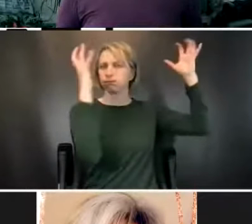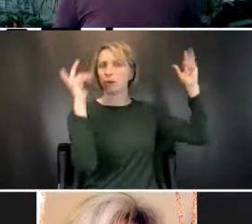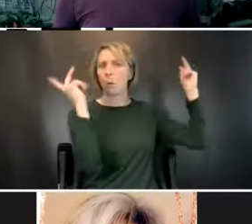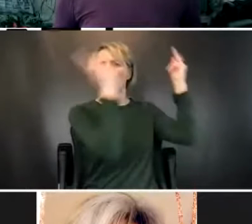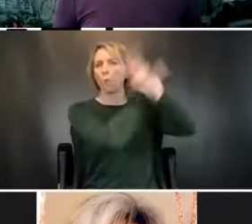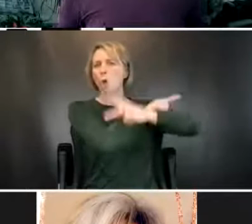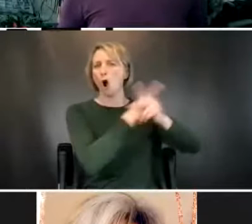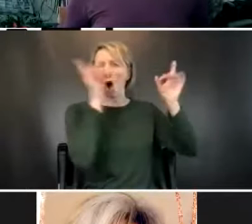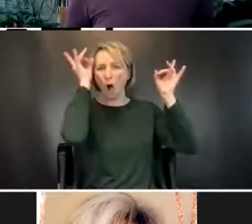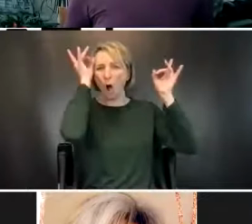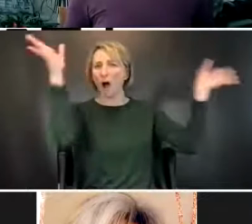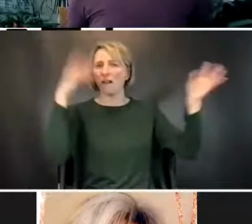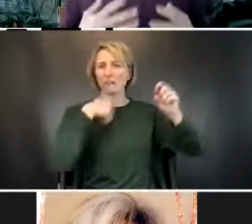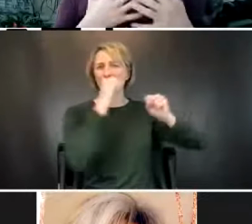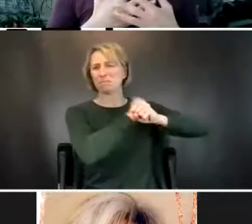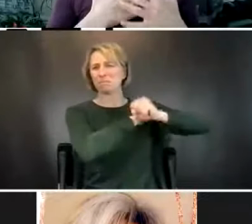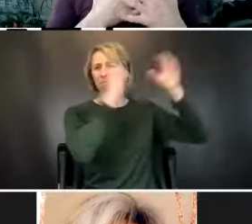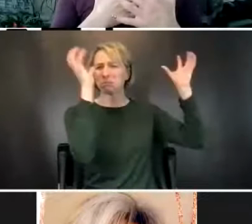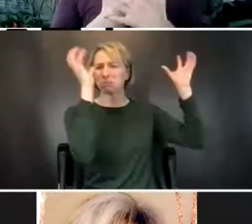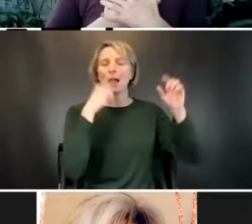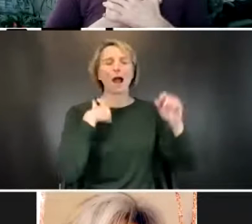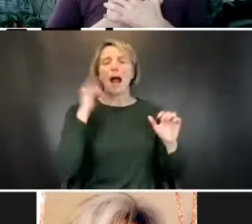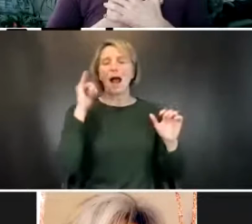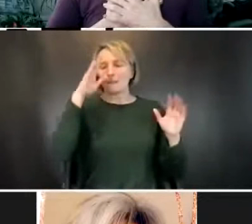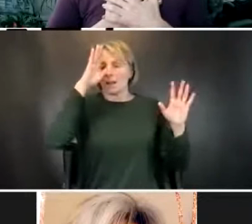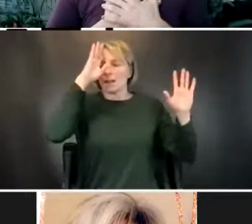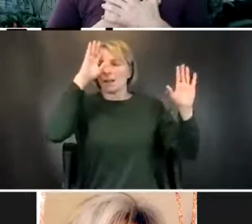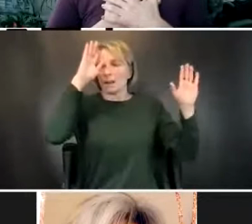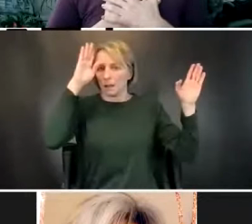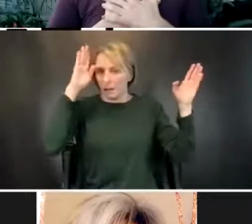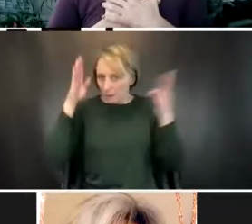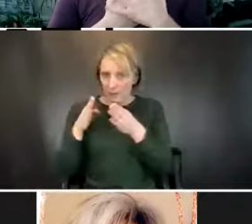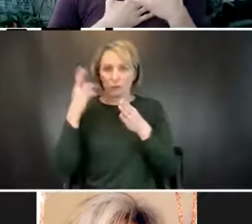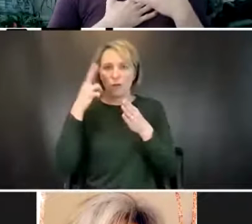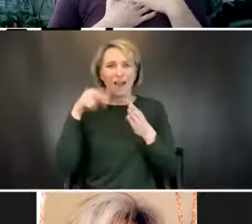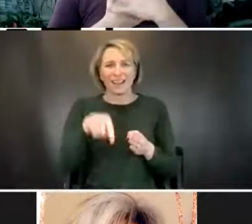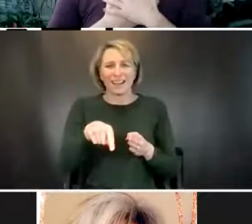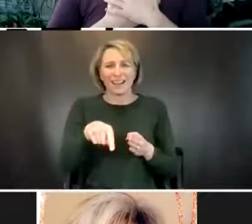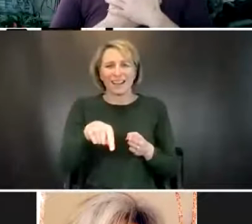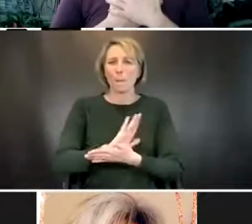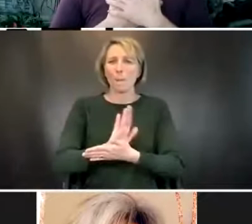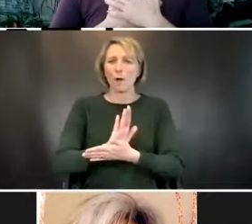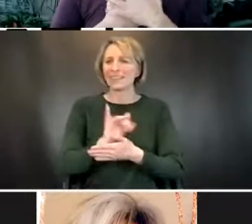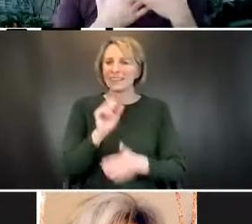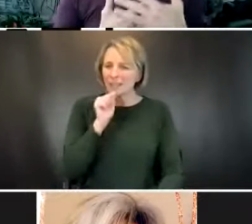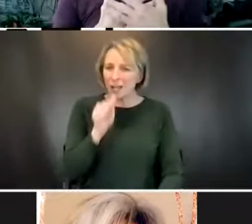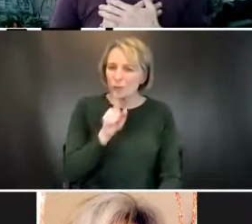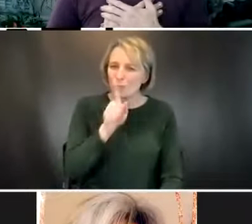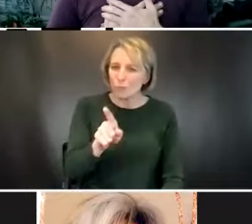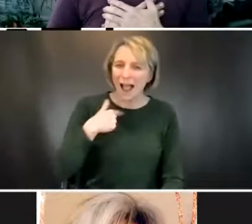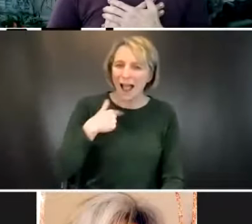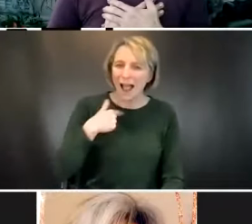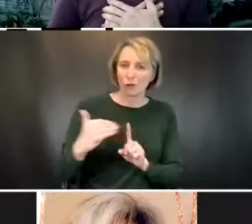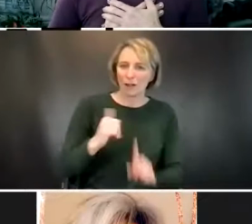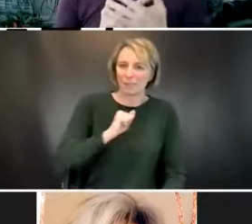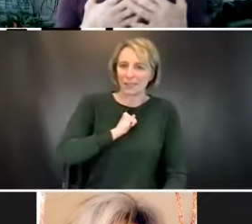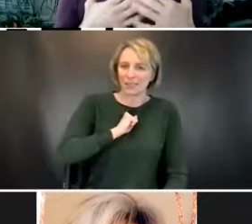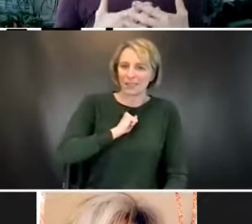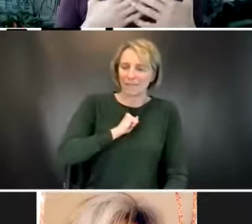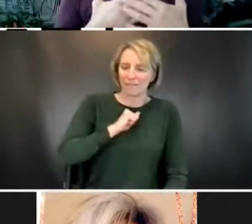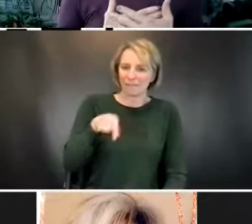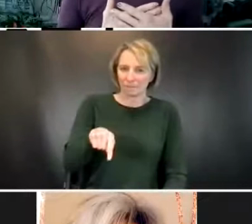stress I'm already feeling. So I take that, and what that does for me, how I apply that to my everyday life,